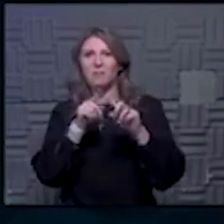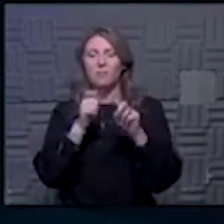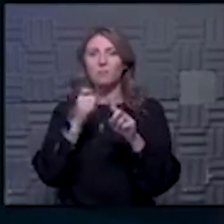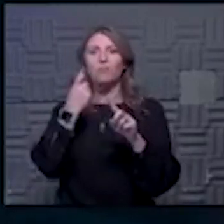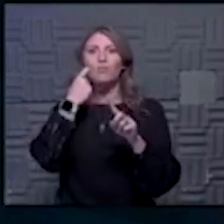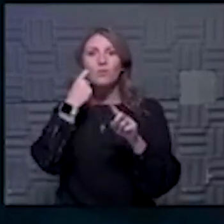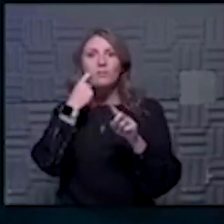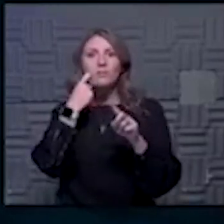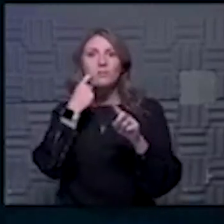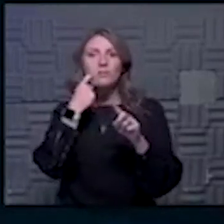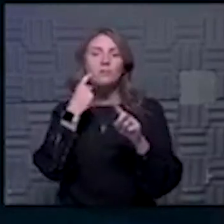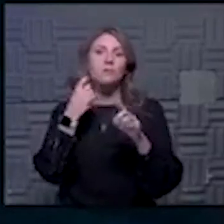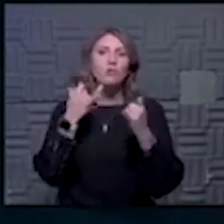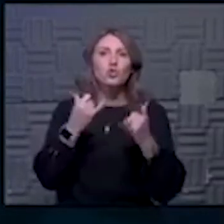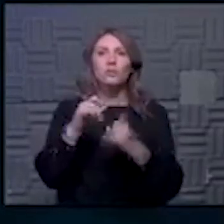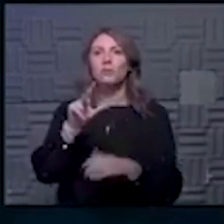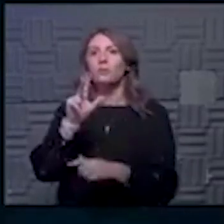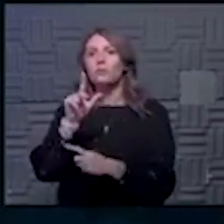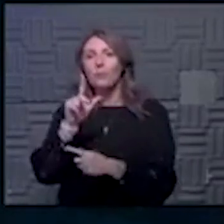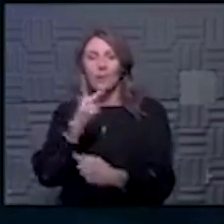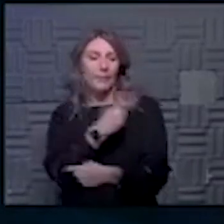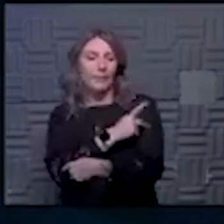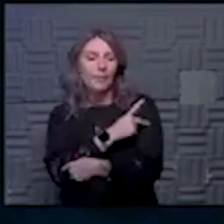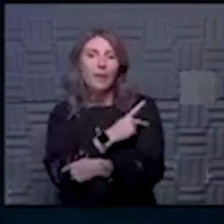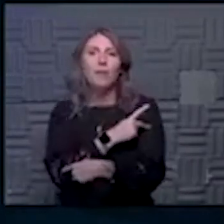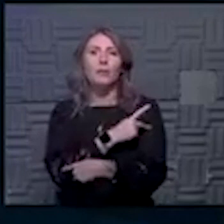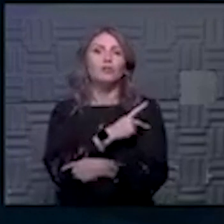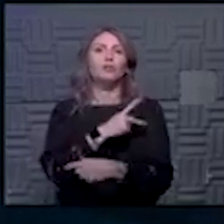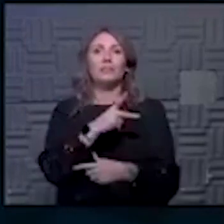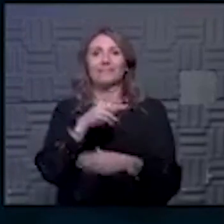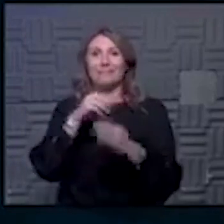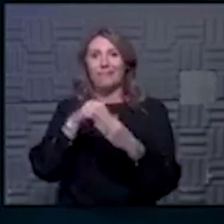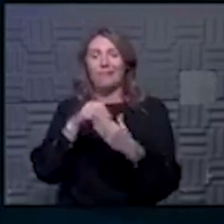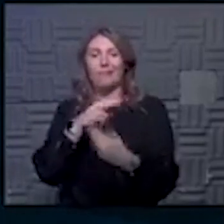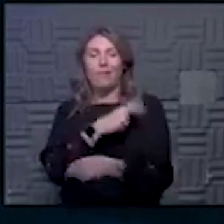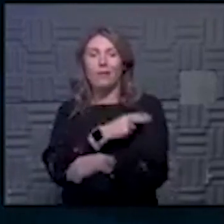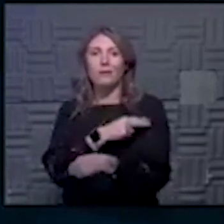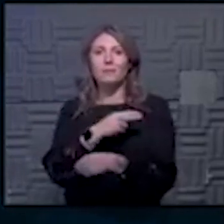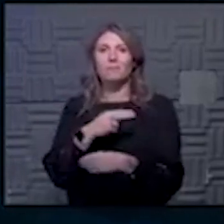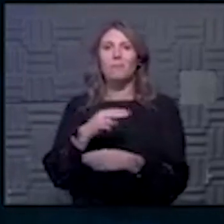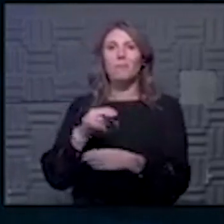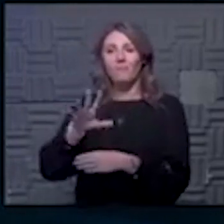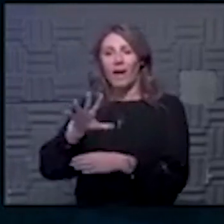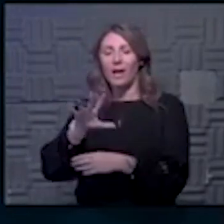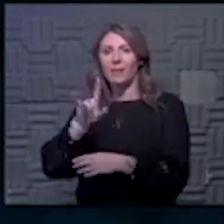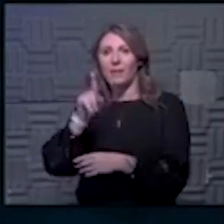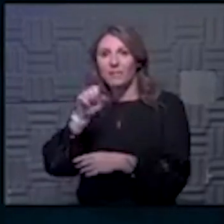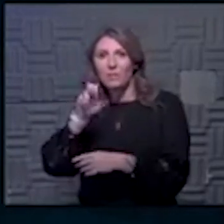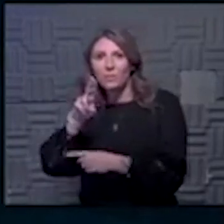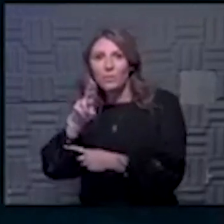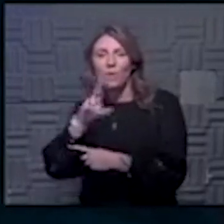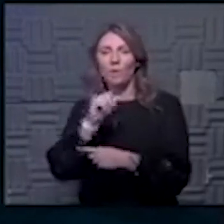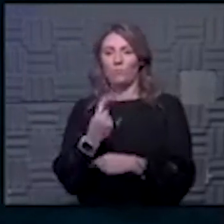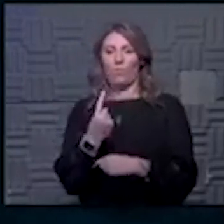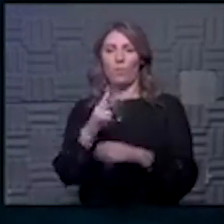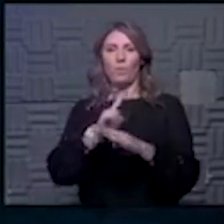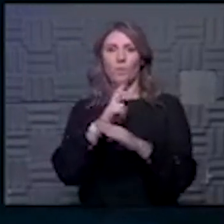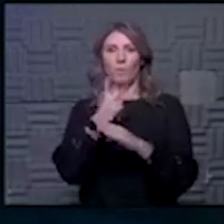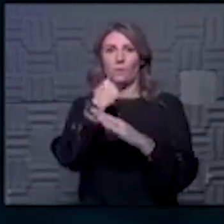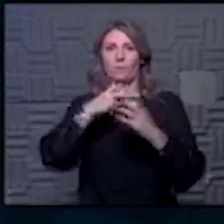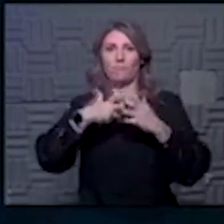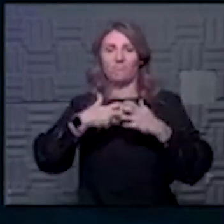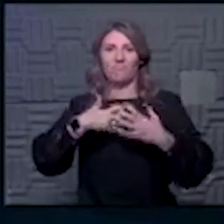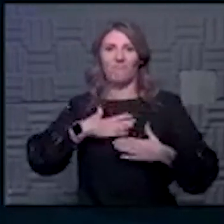recently. We currently have 23 patients in the hospital, 5 are in the ICU, and 1 is on a ventilator. And the first slide